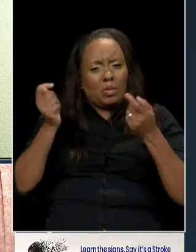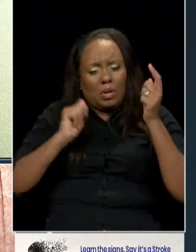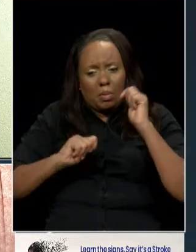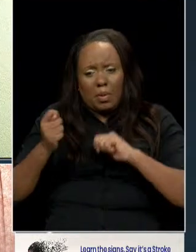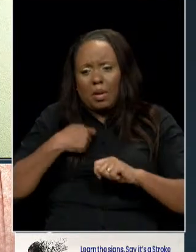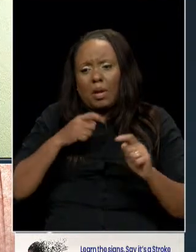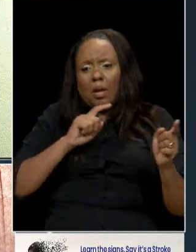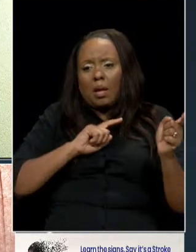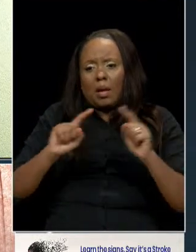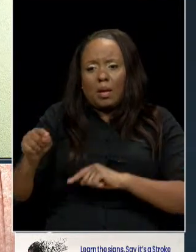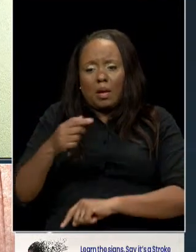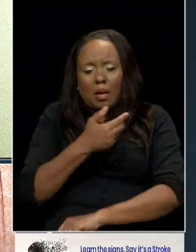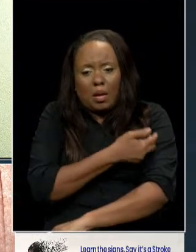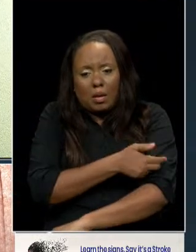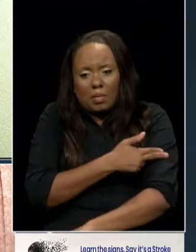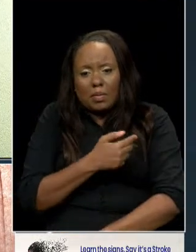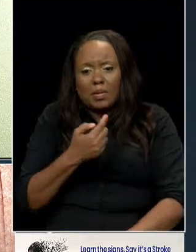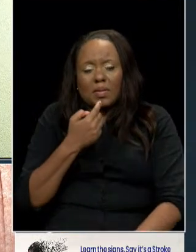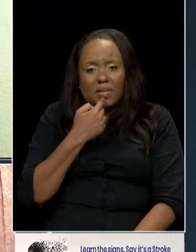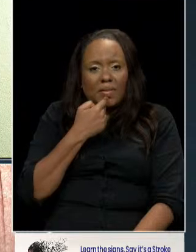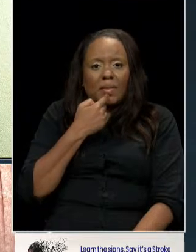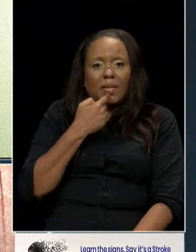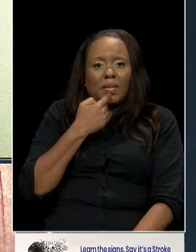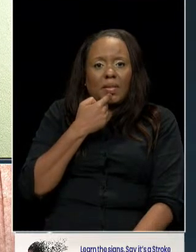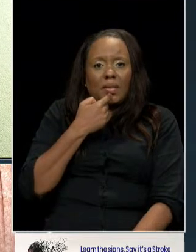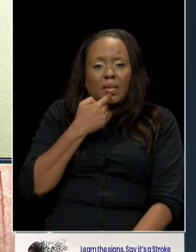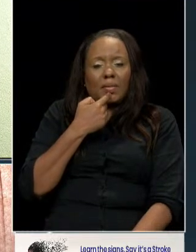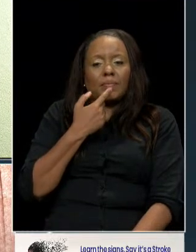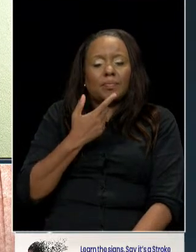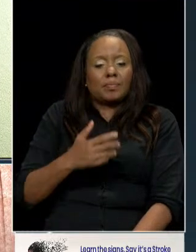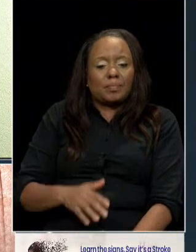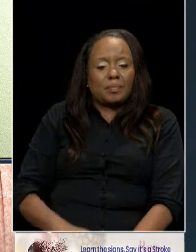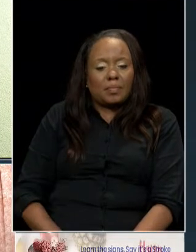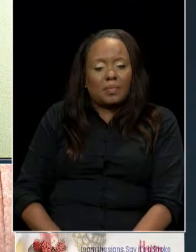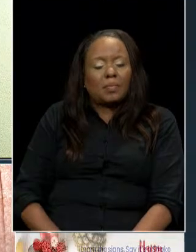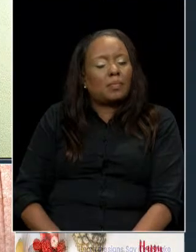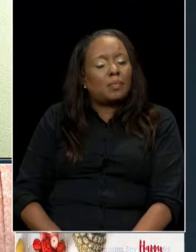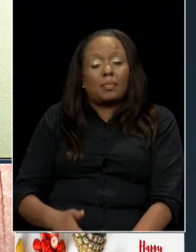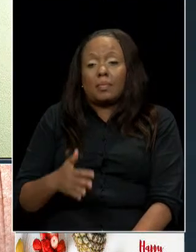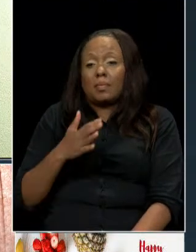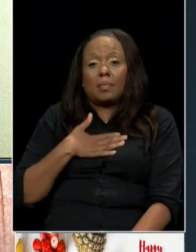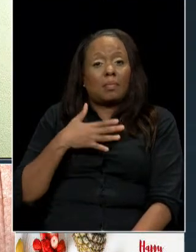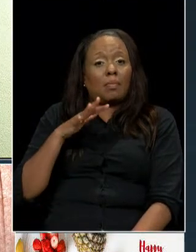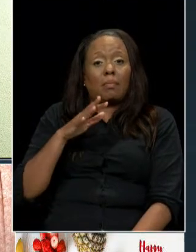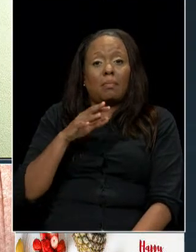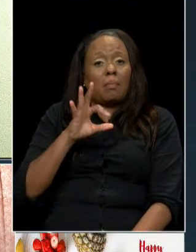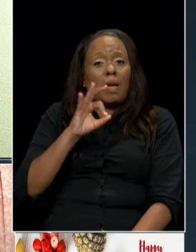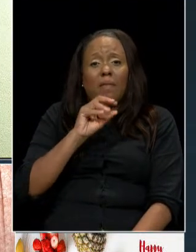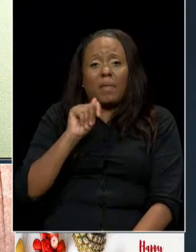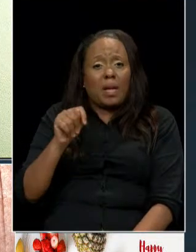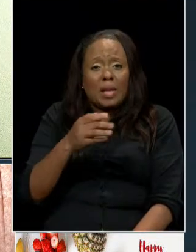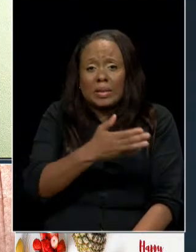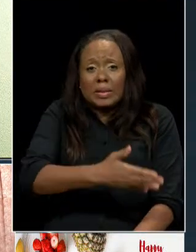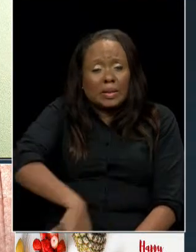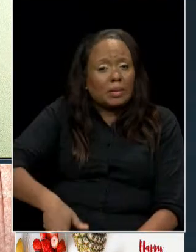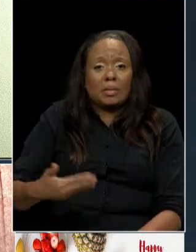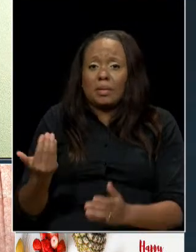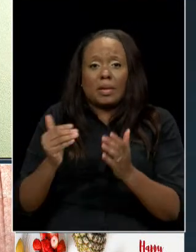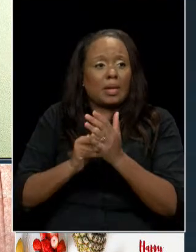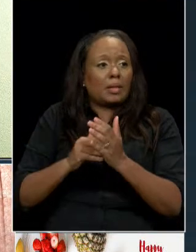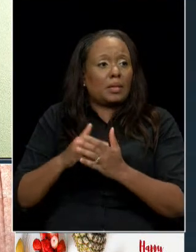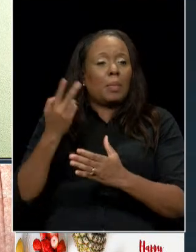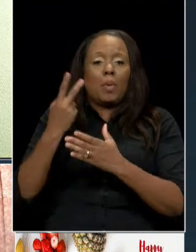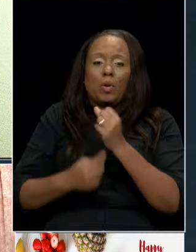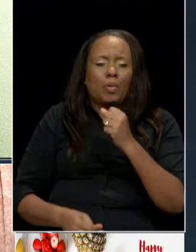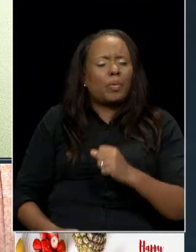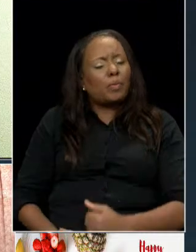hospital. This toe was not better. I have to lose the foot. It was this. I don't know. I can't describe it.